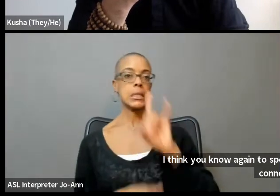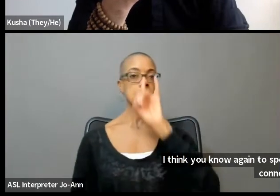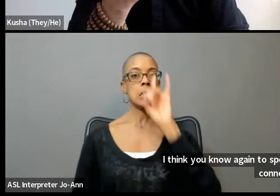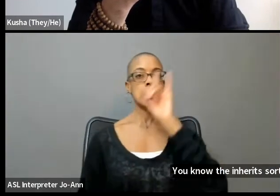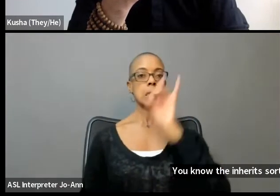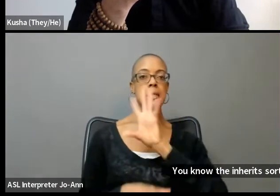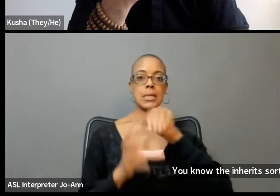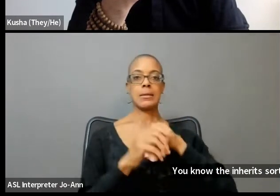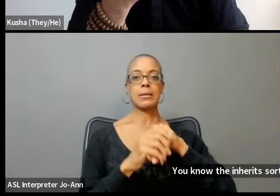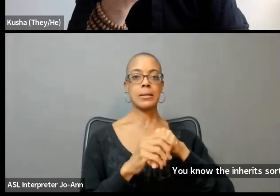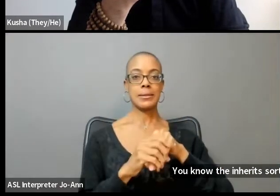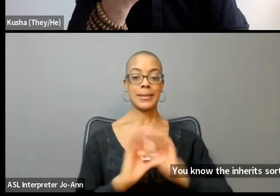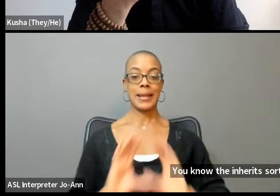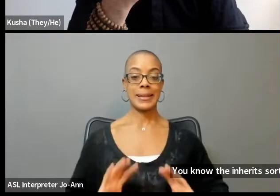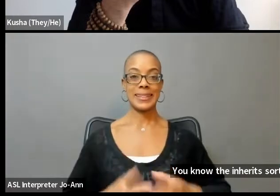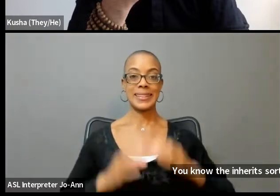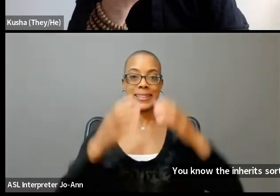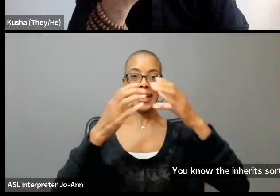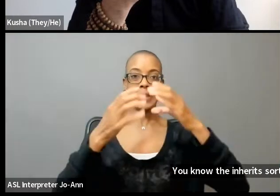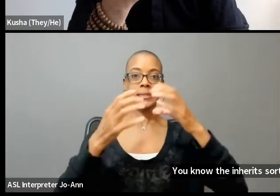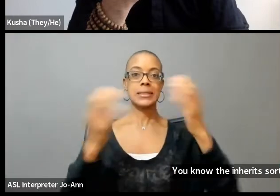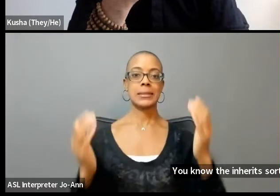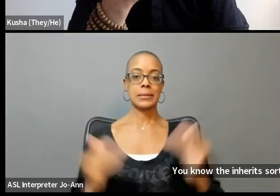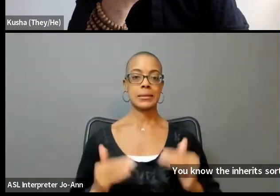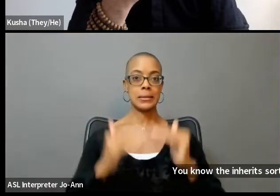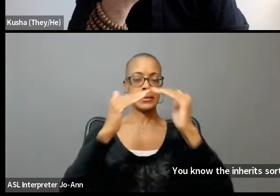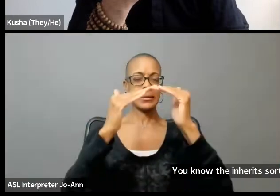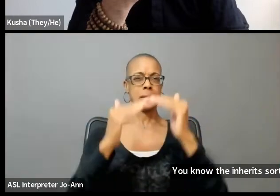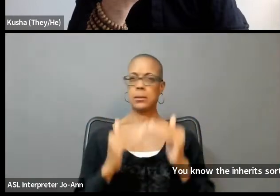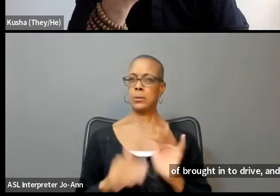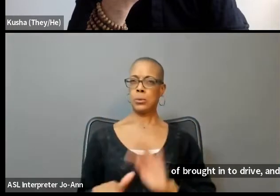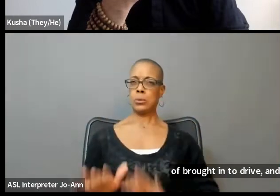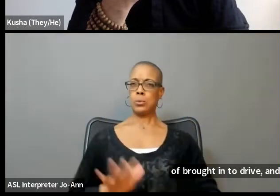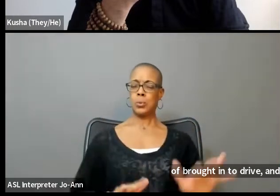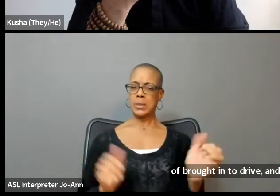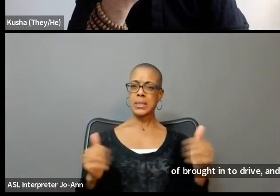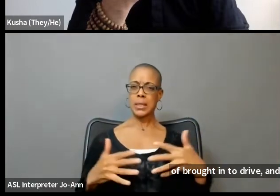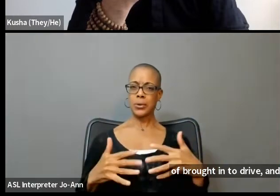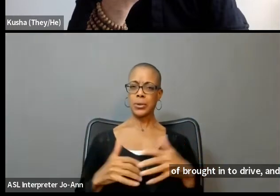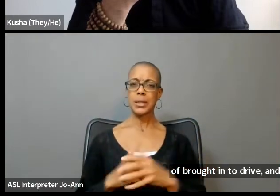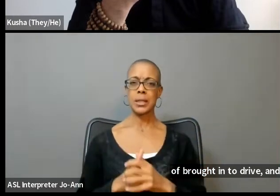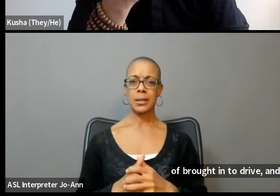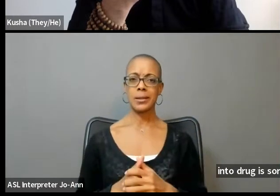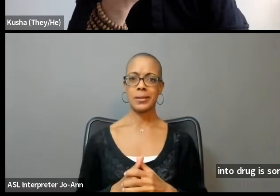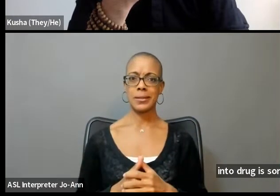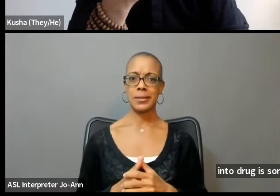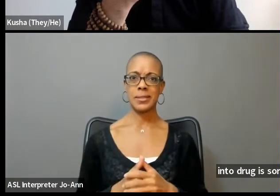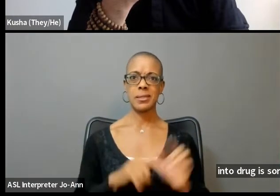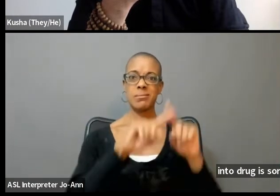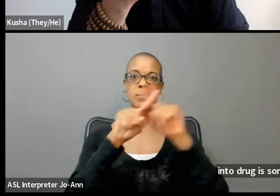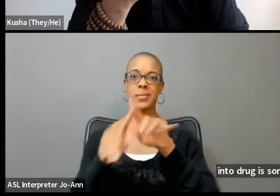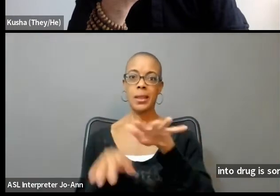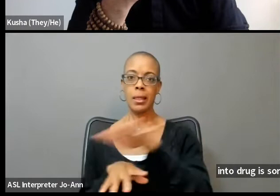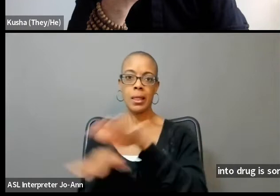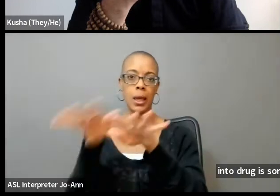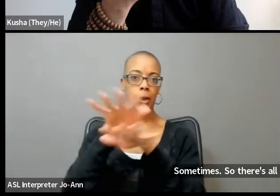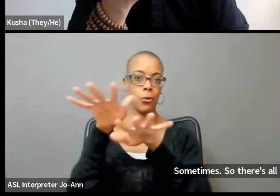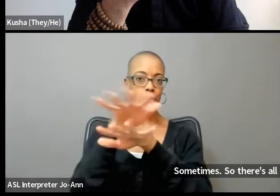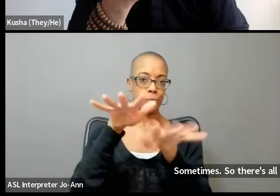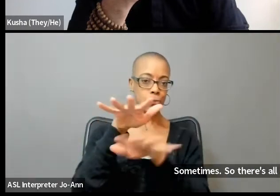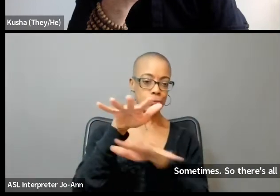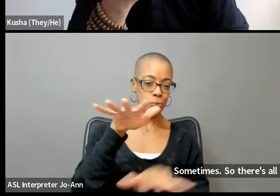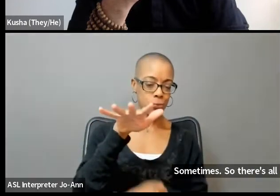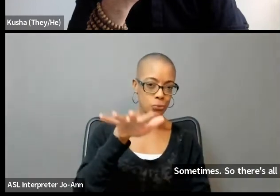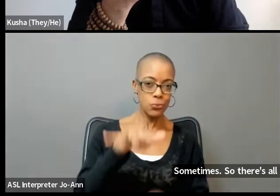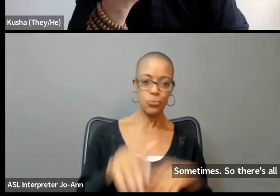and classism that's being brought into drag is sort of really scary sometimes. So there's all these sorts of things going on that I think as drag